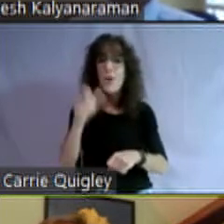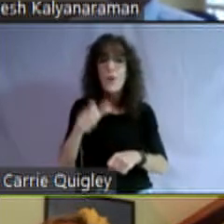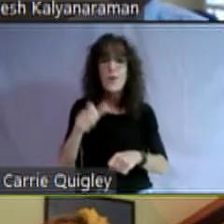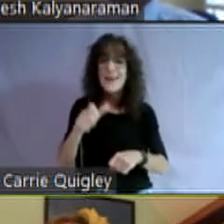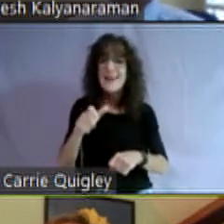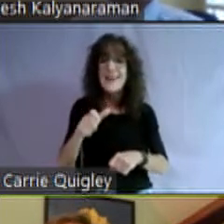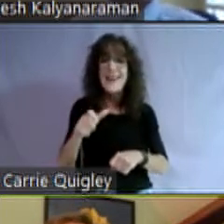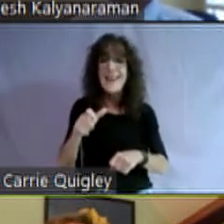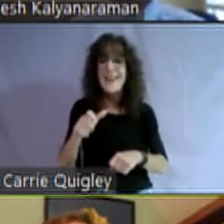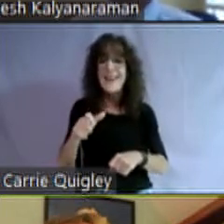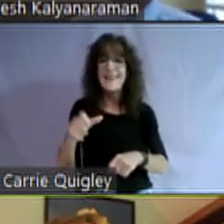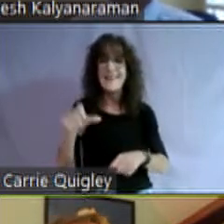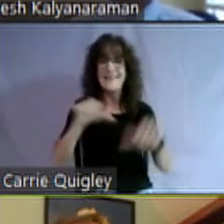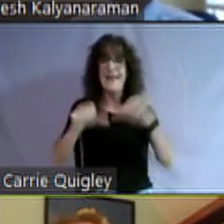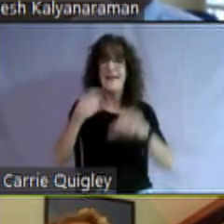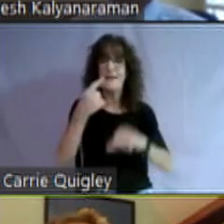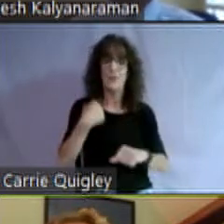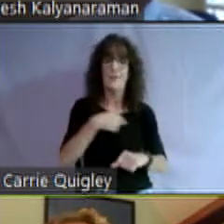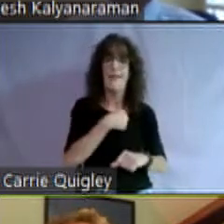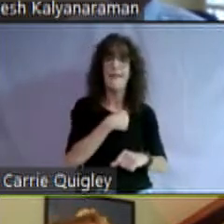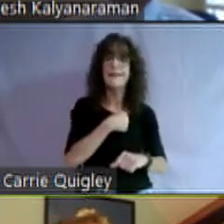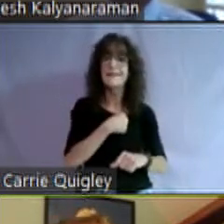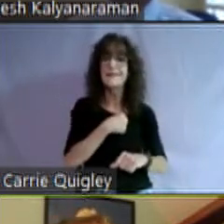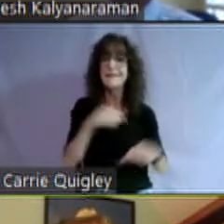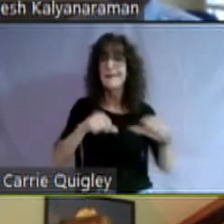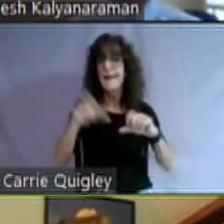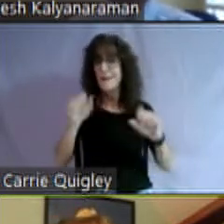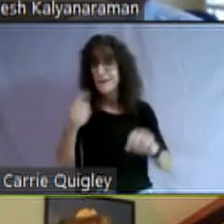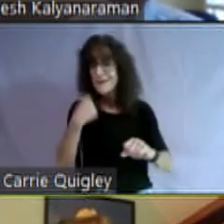to tell us that, although I'm sure science could tell us that.